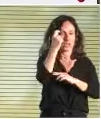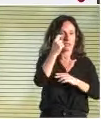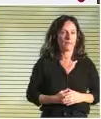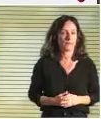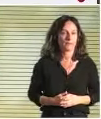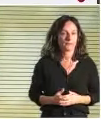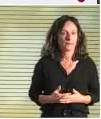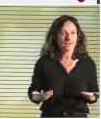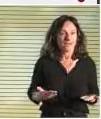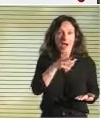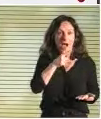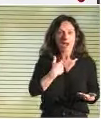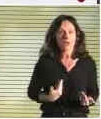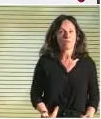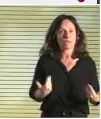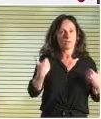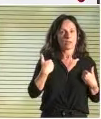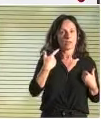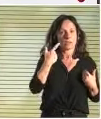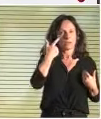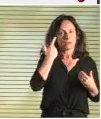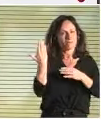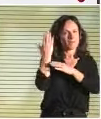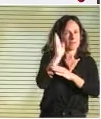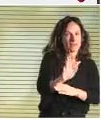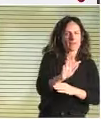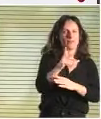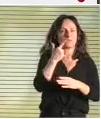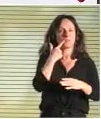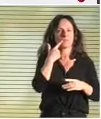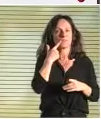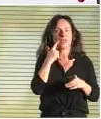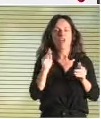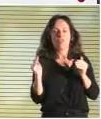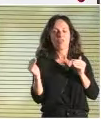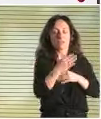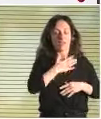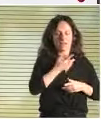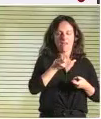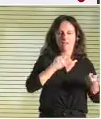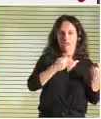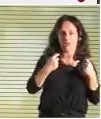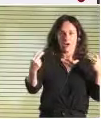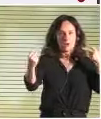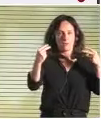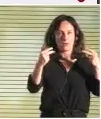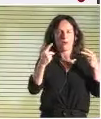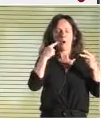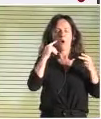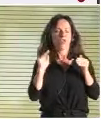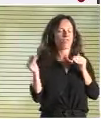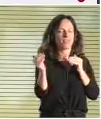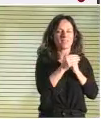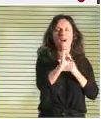behind the scenes of TUI, of our business. And when I talk about TUI, it's probably also to see sustainability